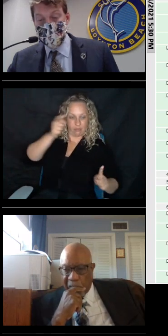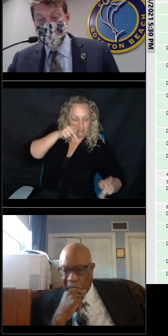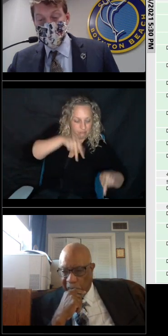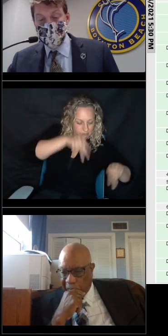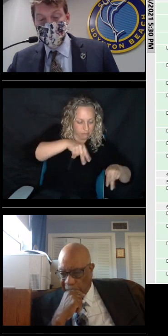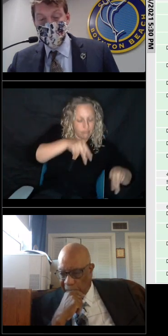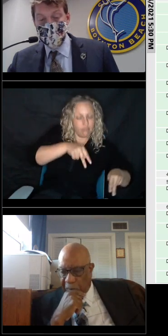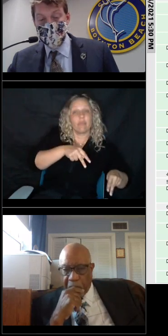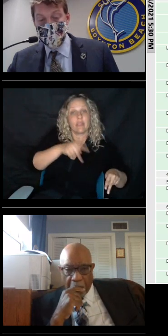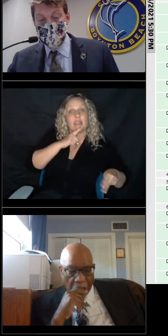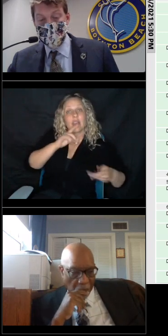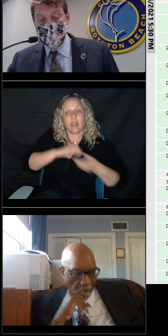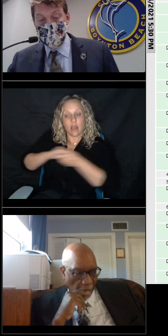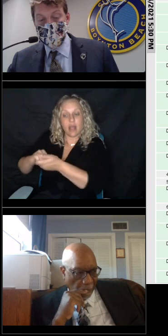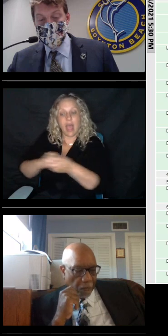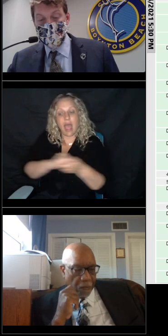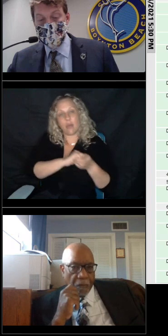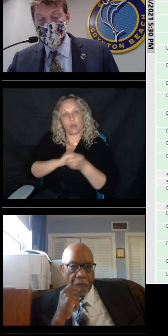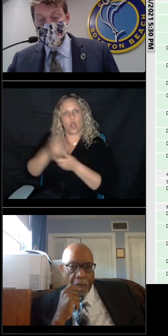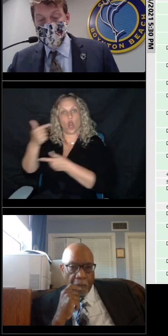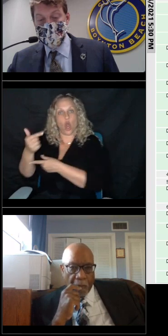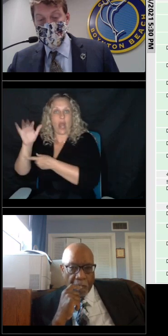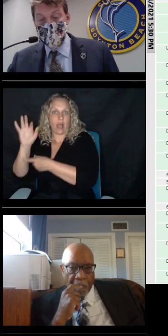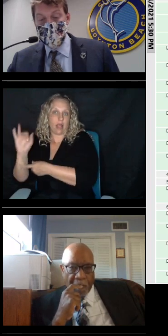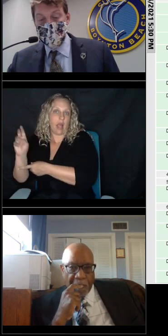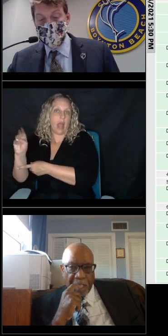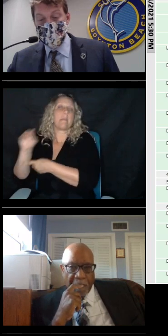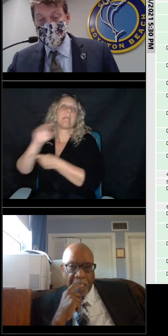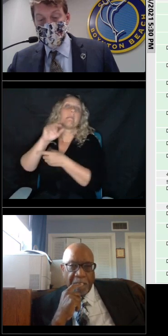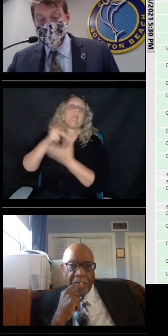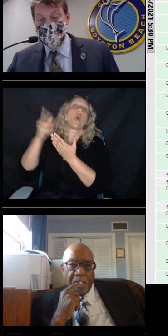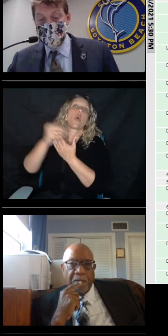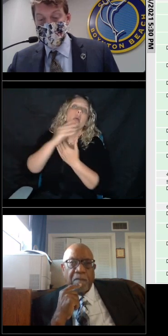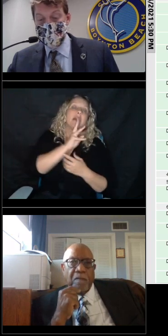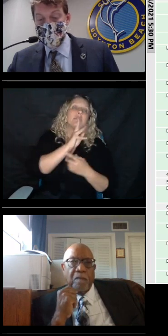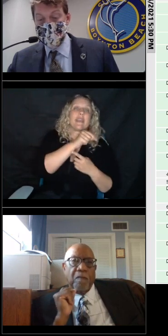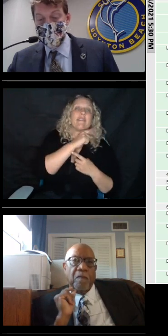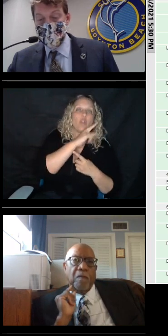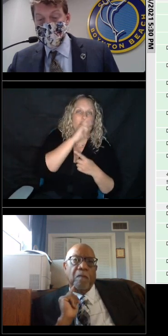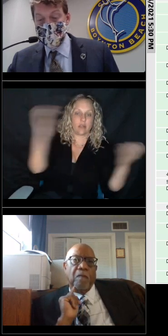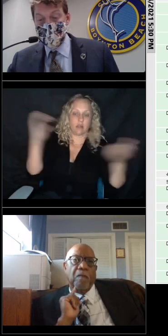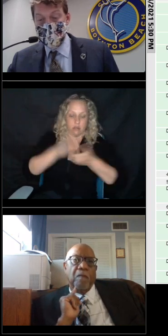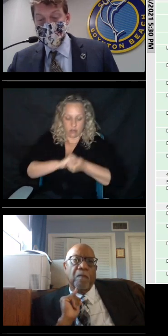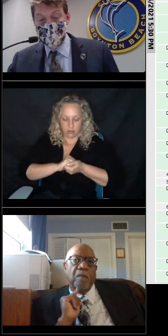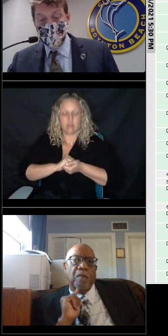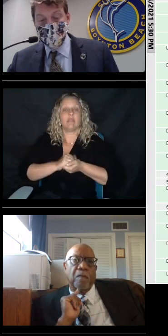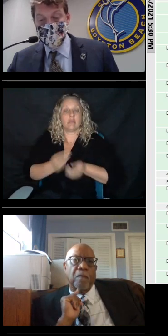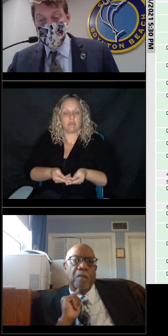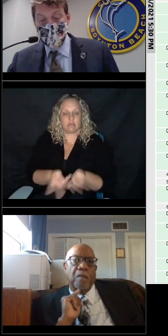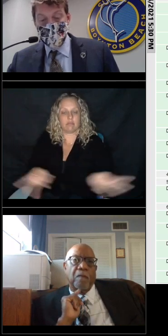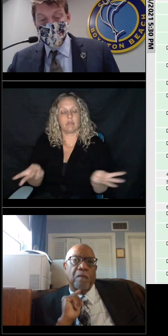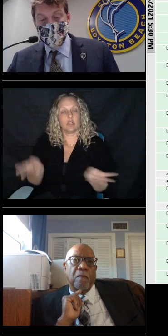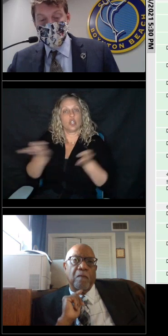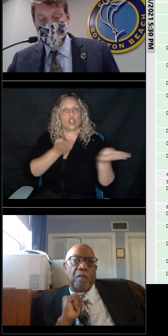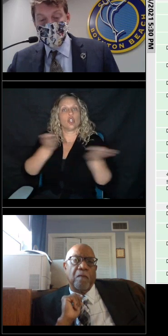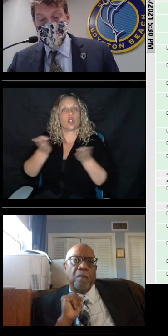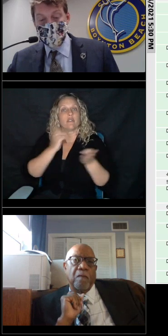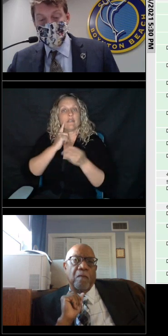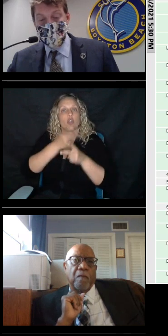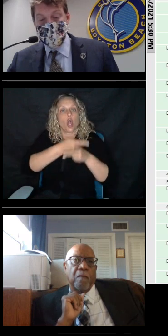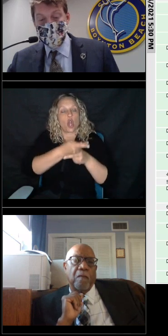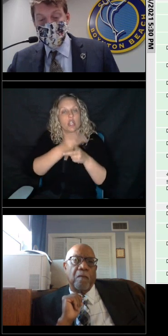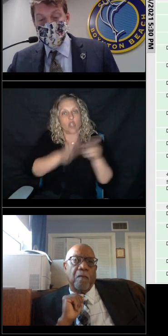of the collaboration between the Guardian Ad Litem program and Speak Up for Kids brings to Florida the services donated by guardians across State